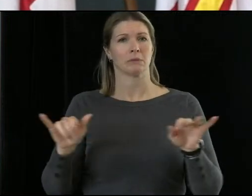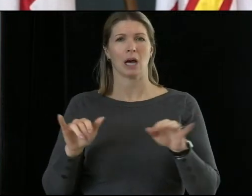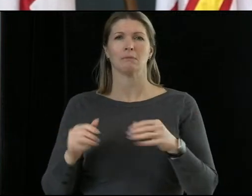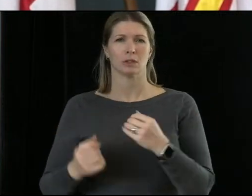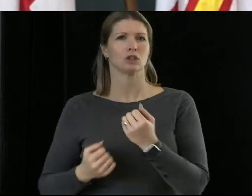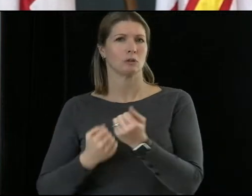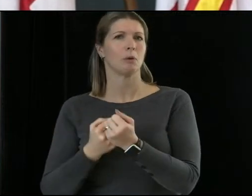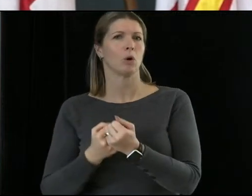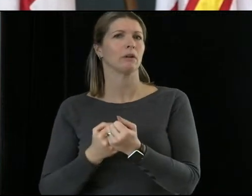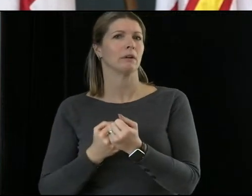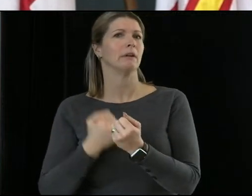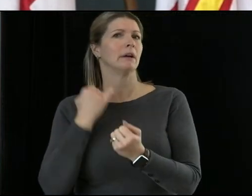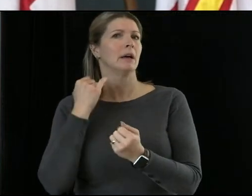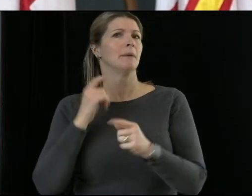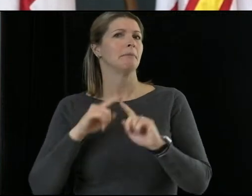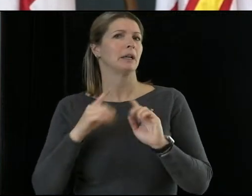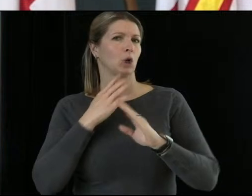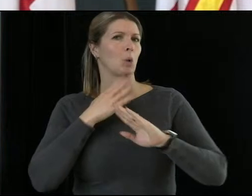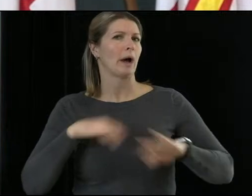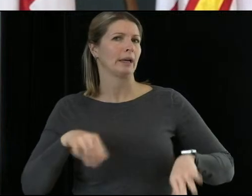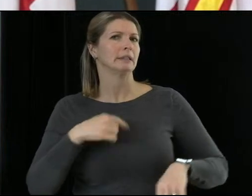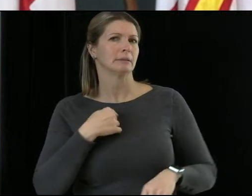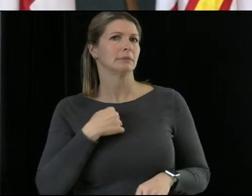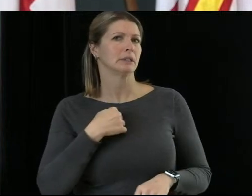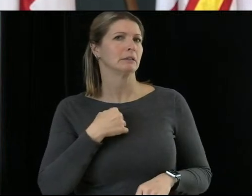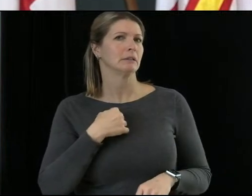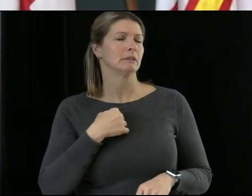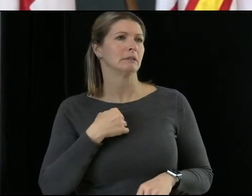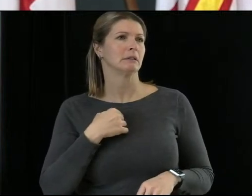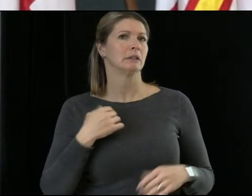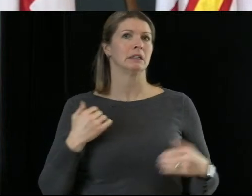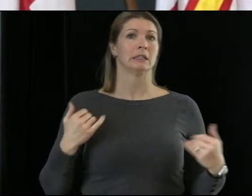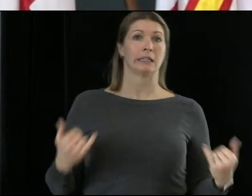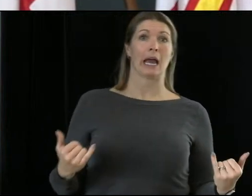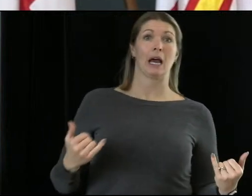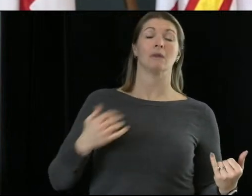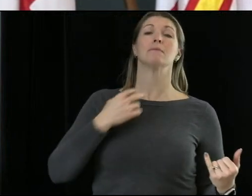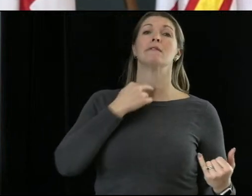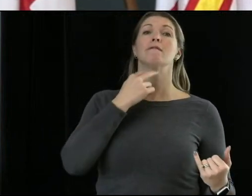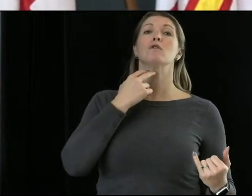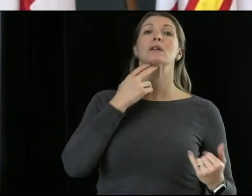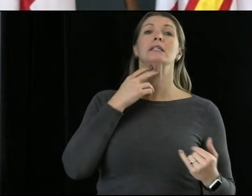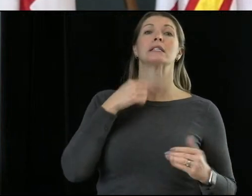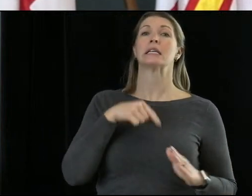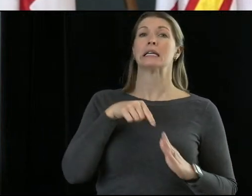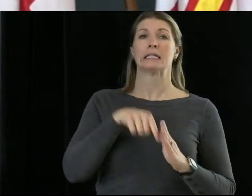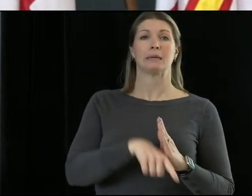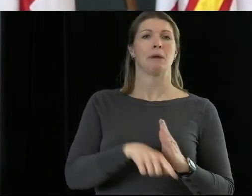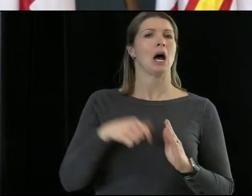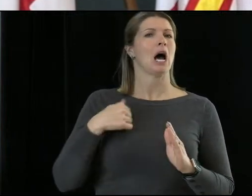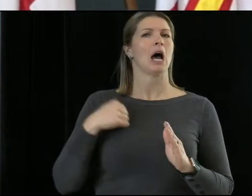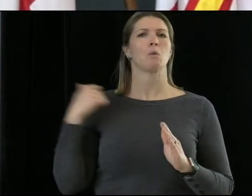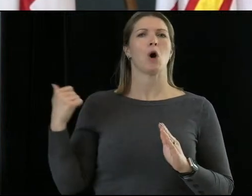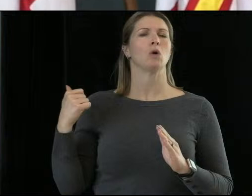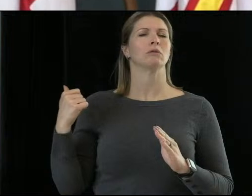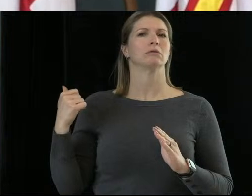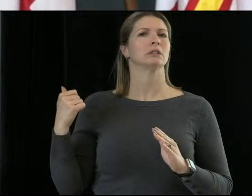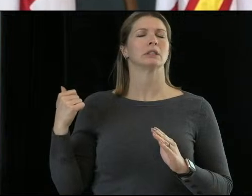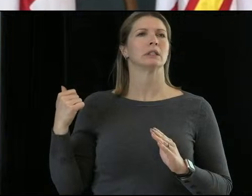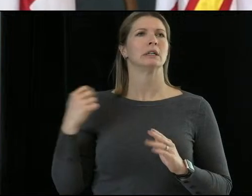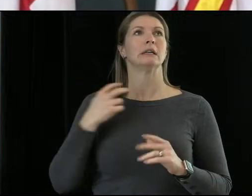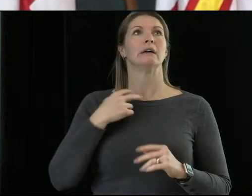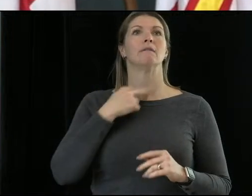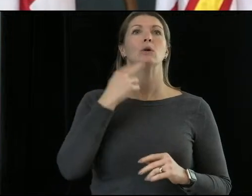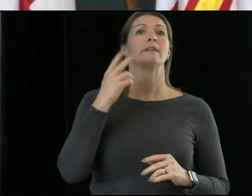every step of the way. Now that my voice has deepened, I won't raise it except to sing your praises and